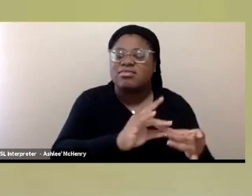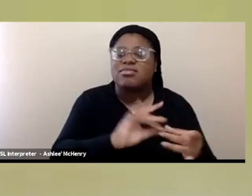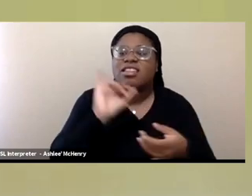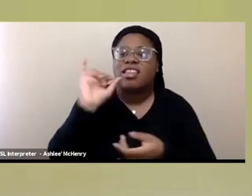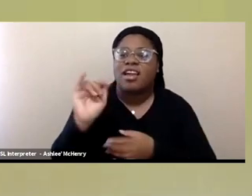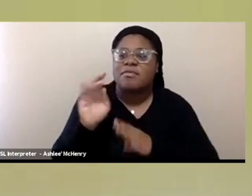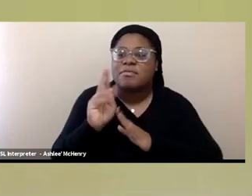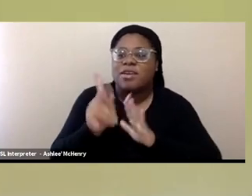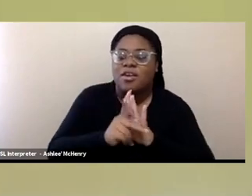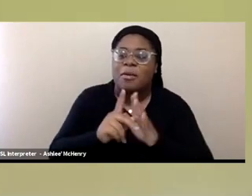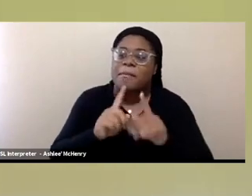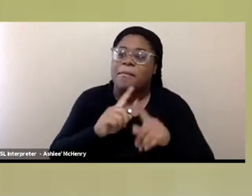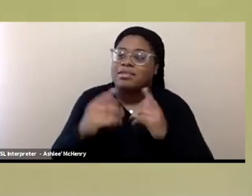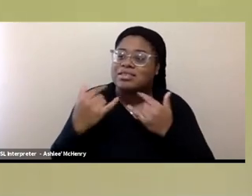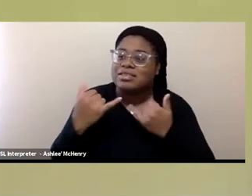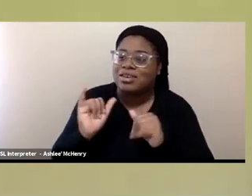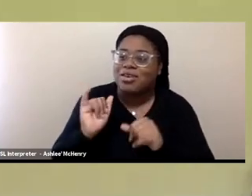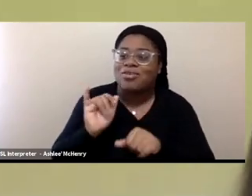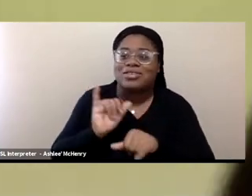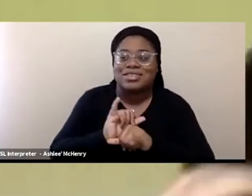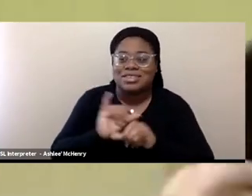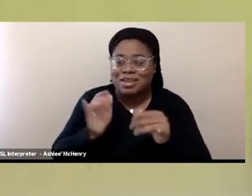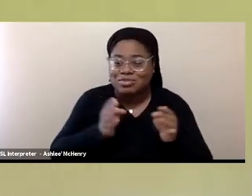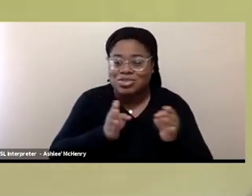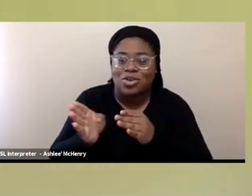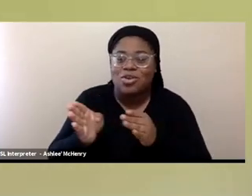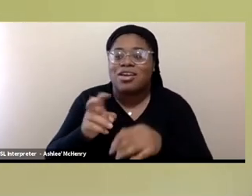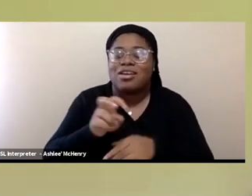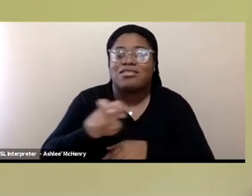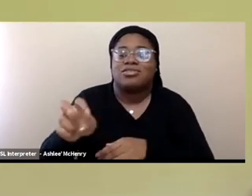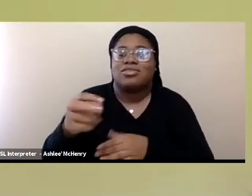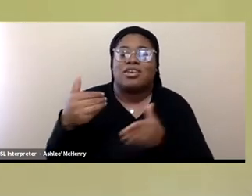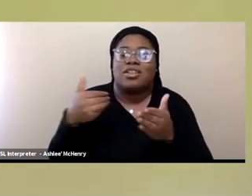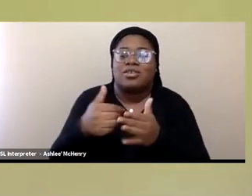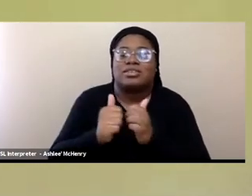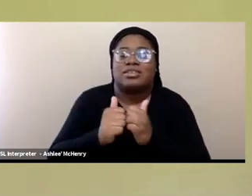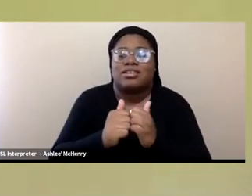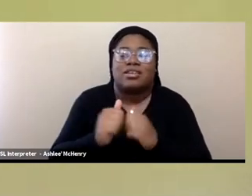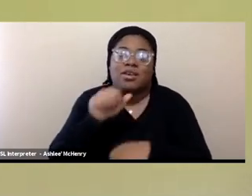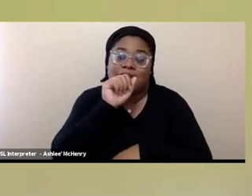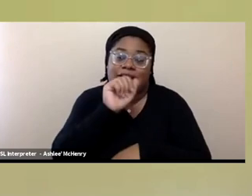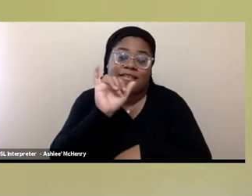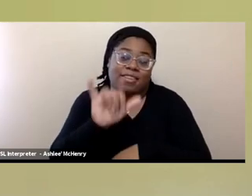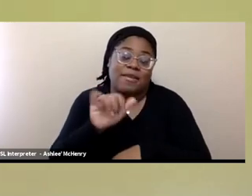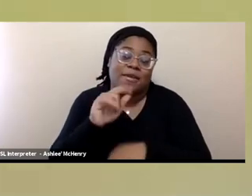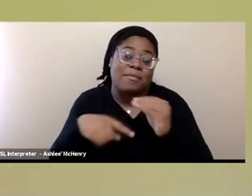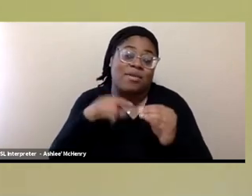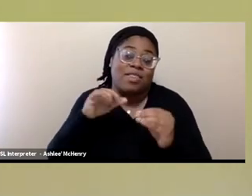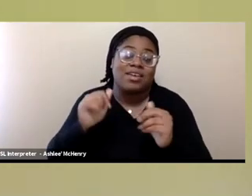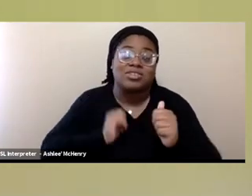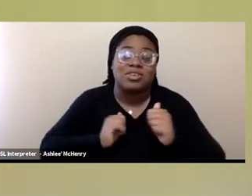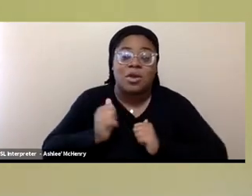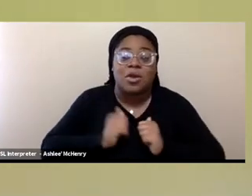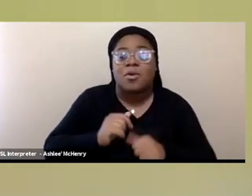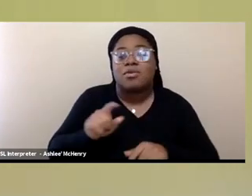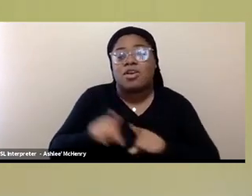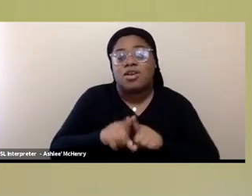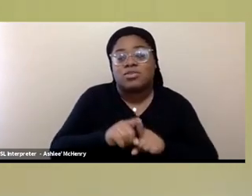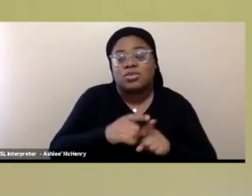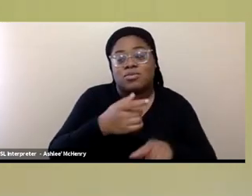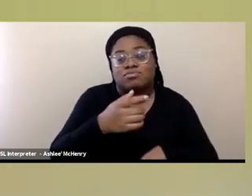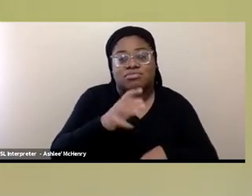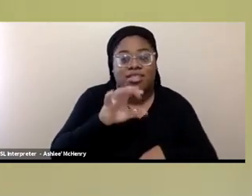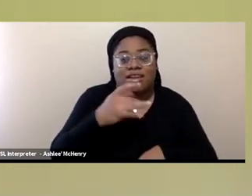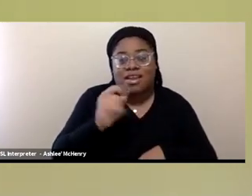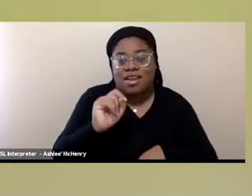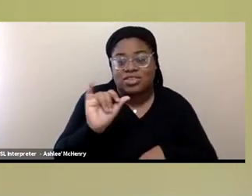but they all went on this journey together and it brought them closer together. And so I love that about the show and also the cast itself. And not only